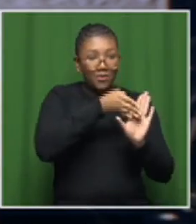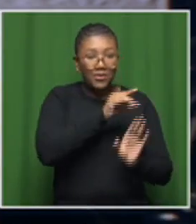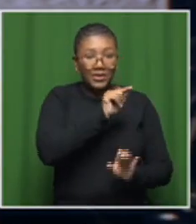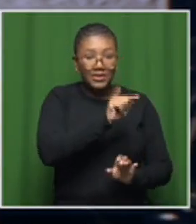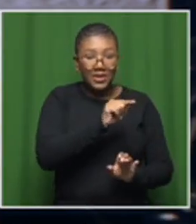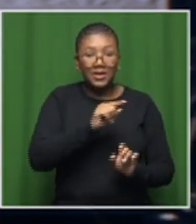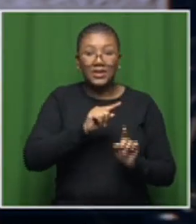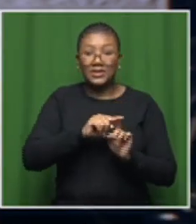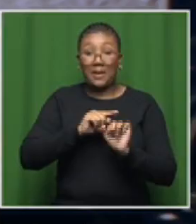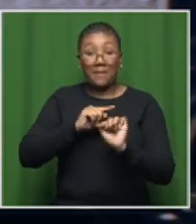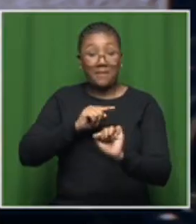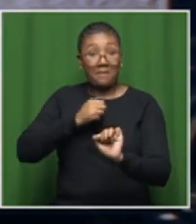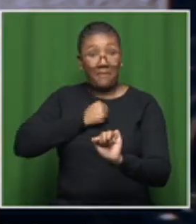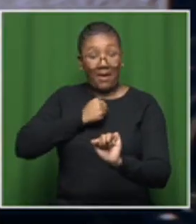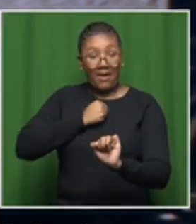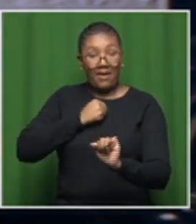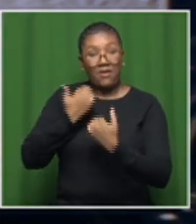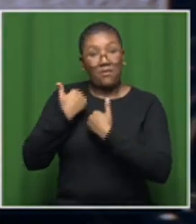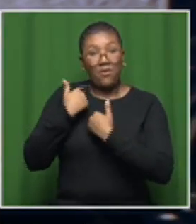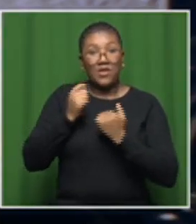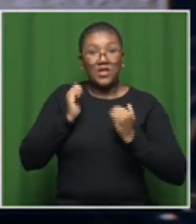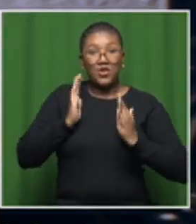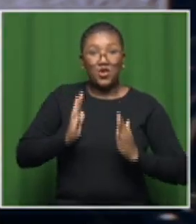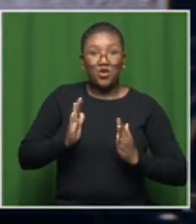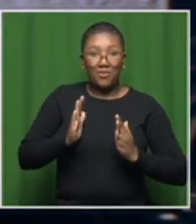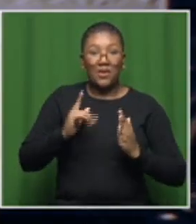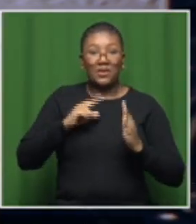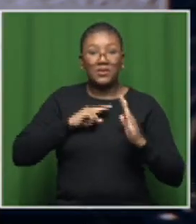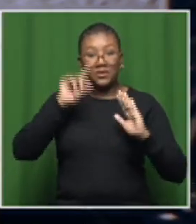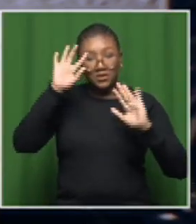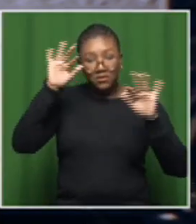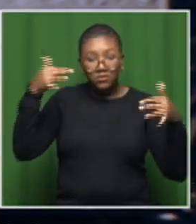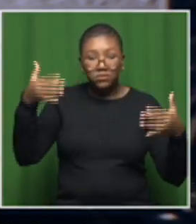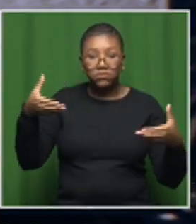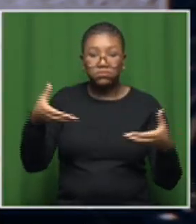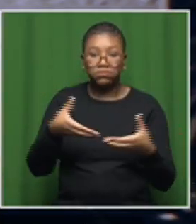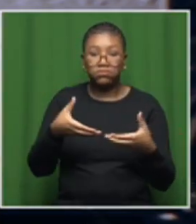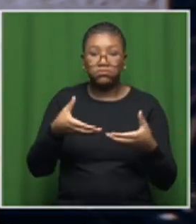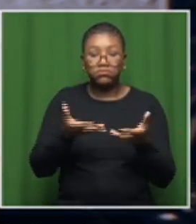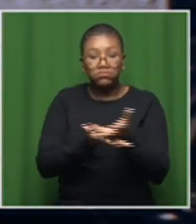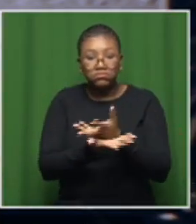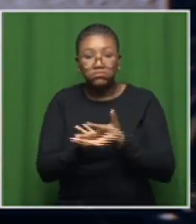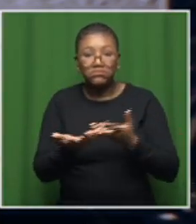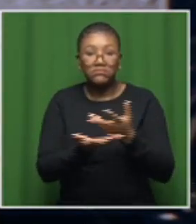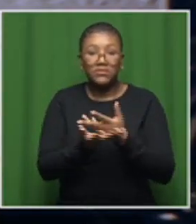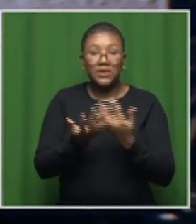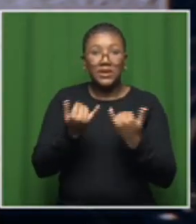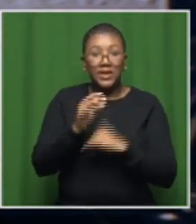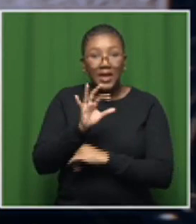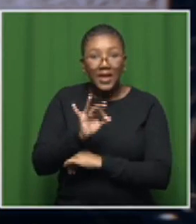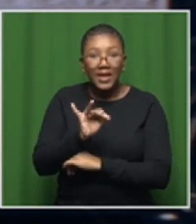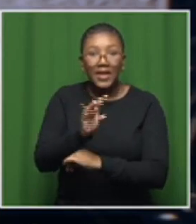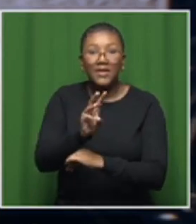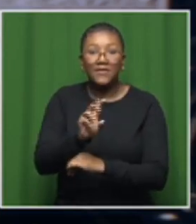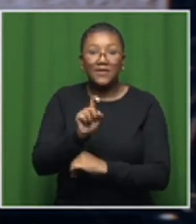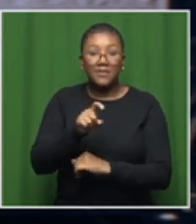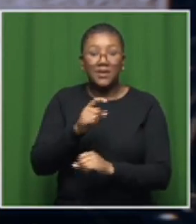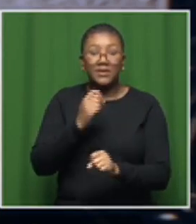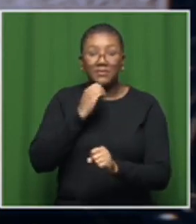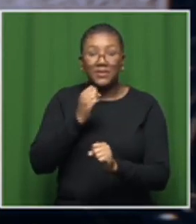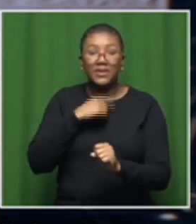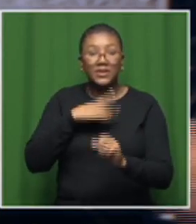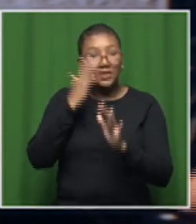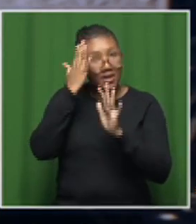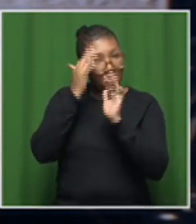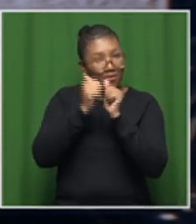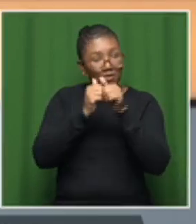is the humanities side. So how we engage with each other on a day-to-day basis and how we can ensure inclusion of different kinds of brains.